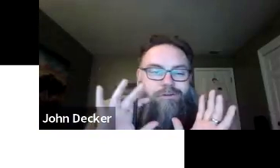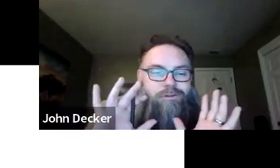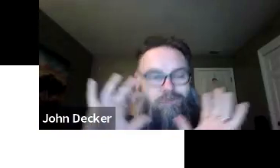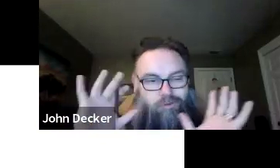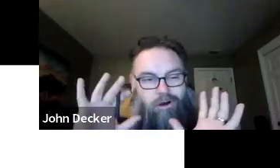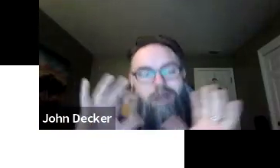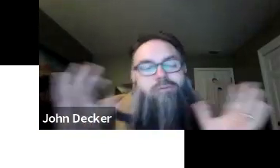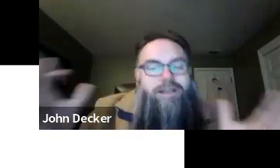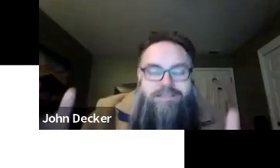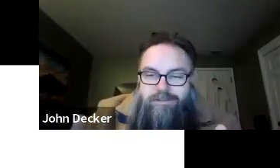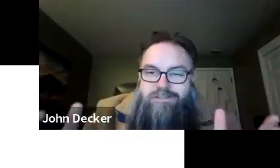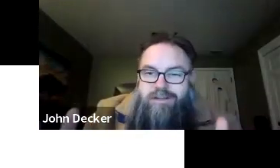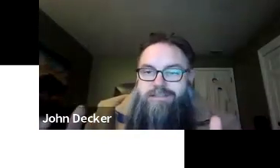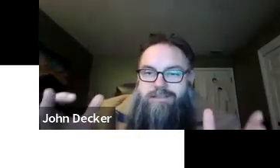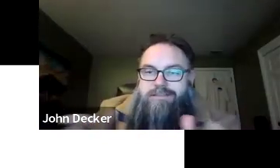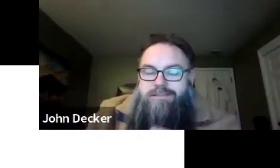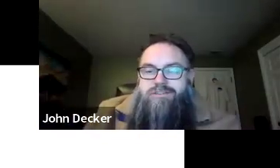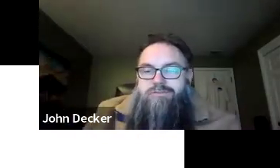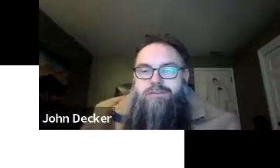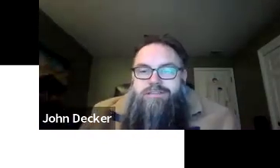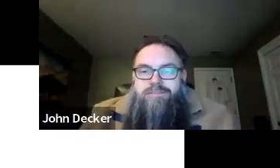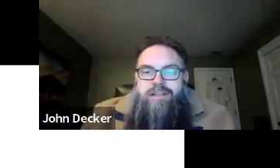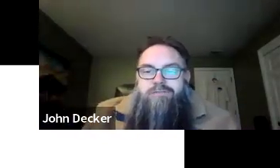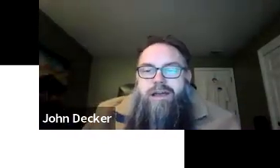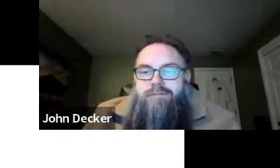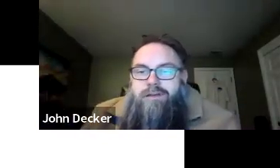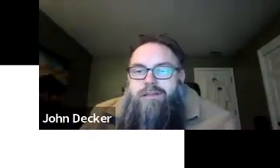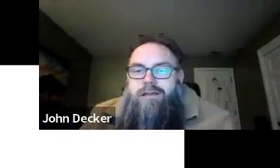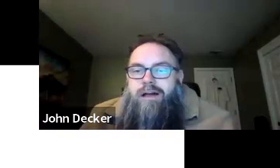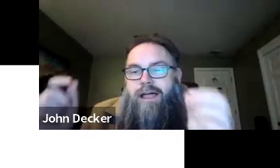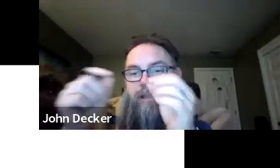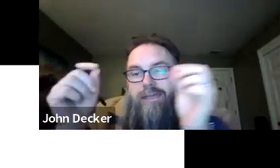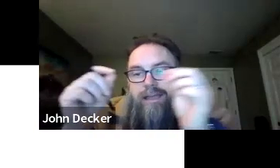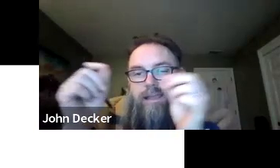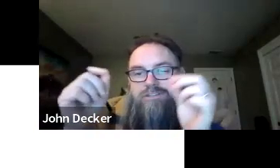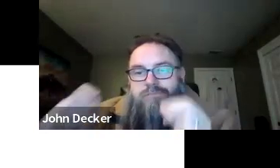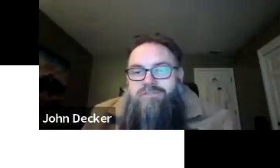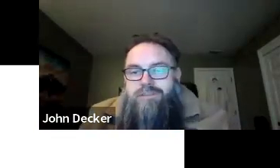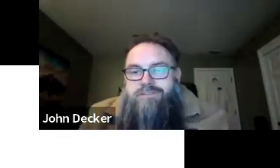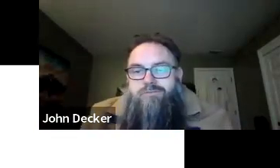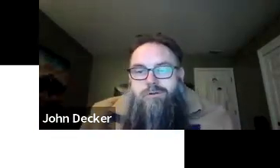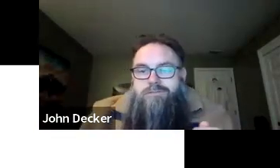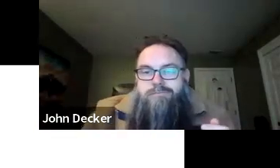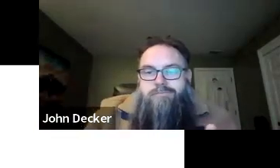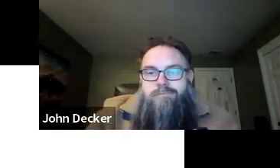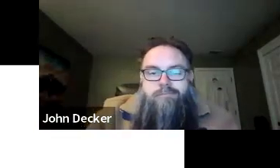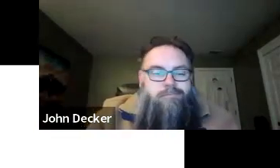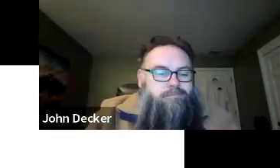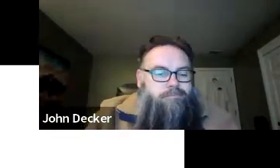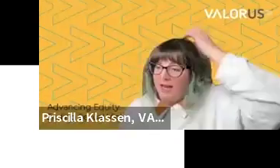how you are comprehensively addressing this issue that you guys have identified of a lack of that connection between these two